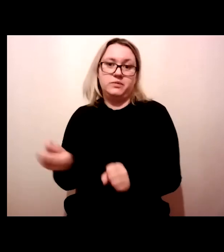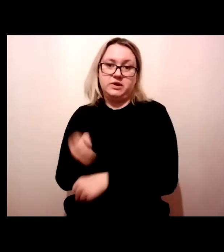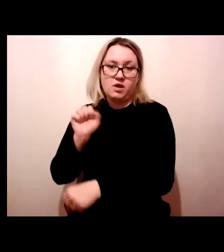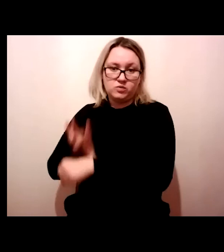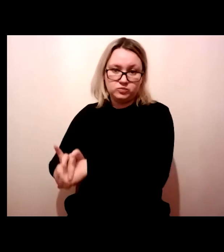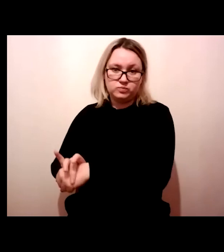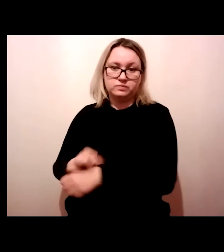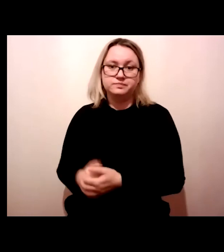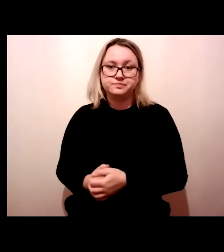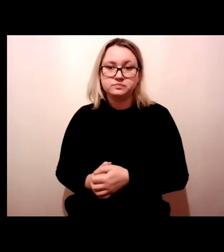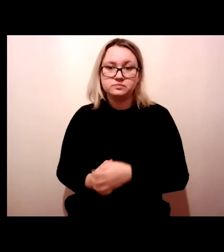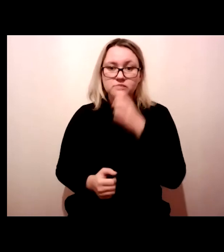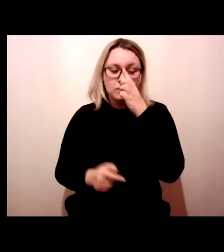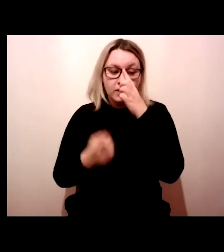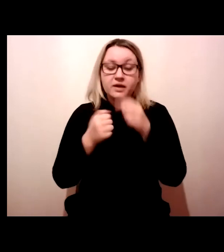violates